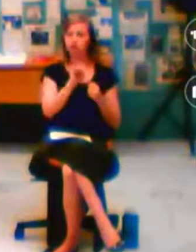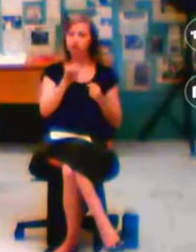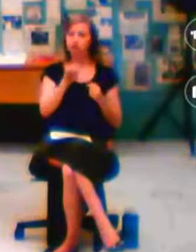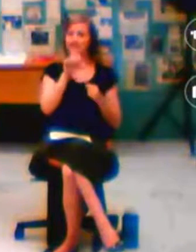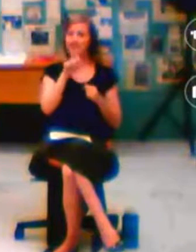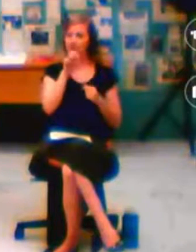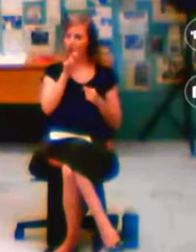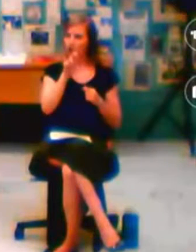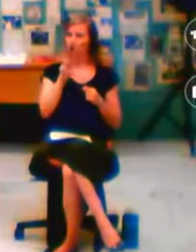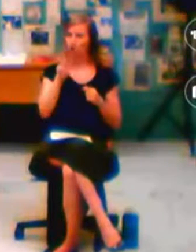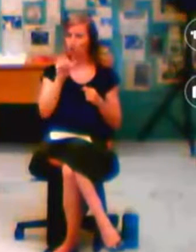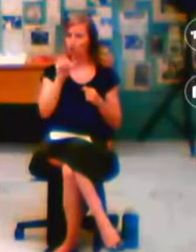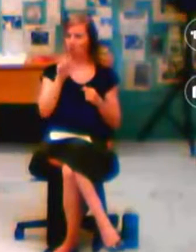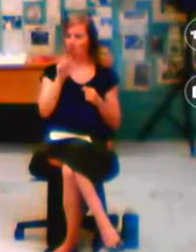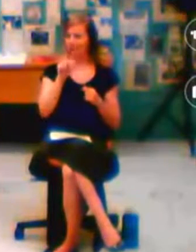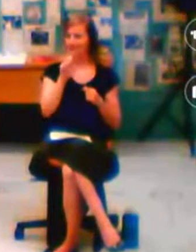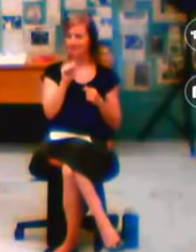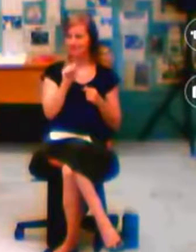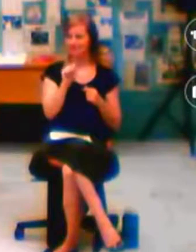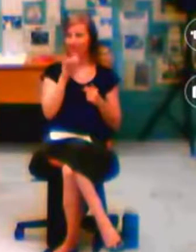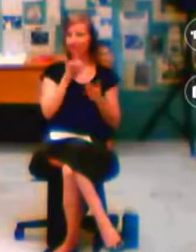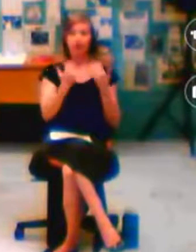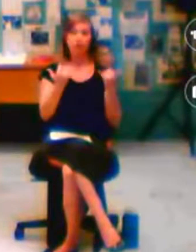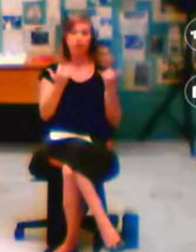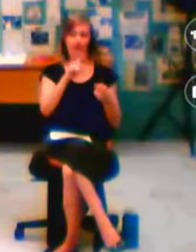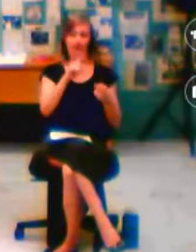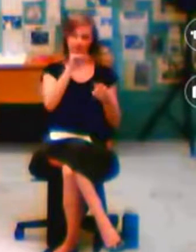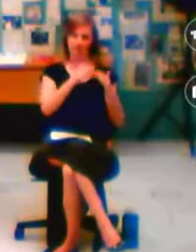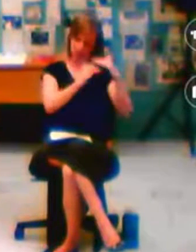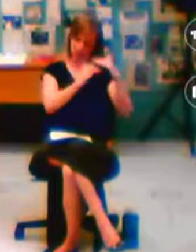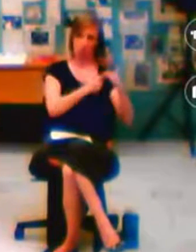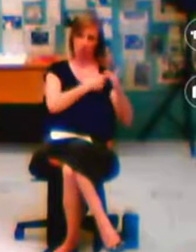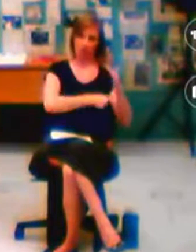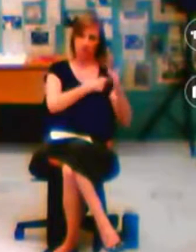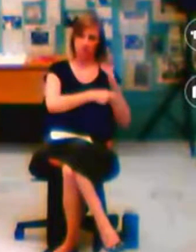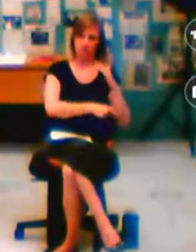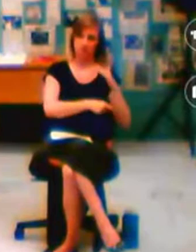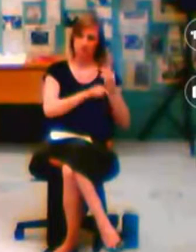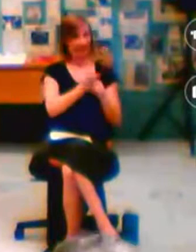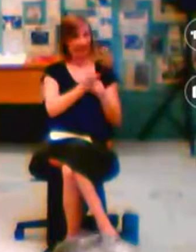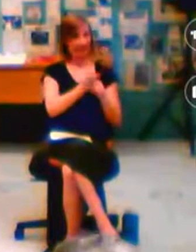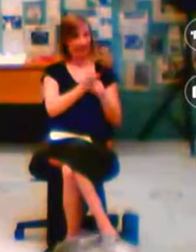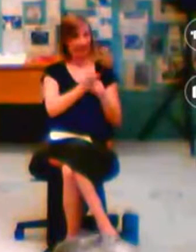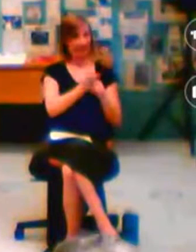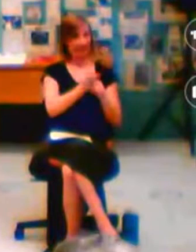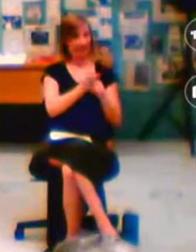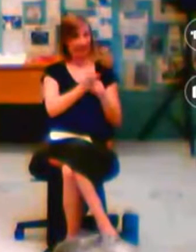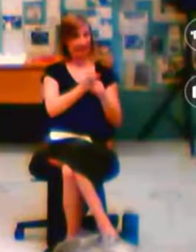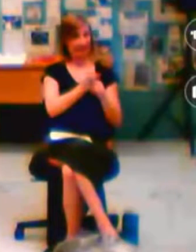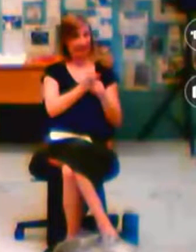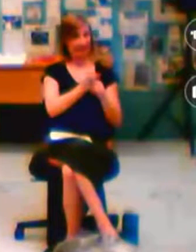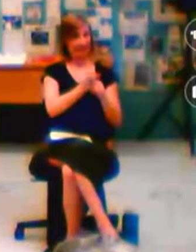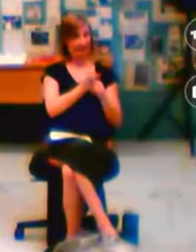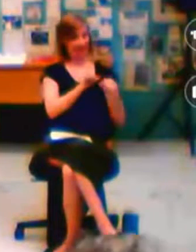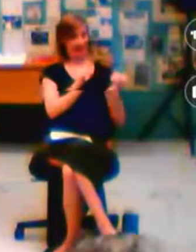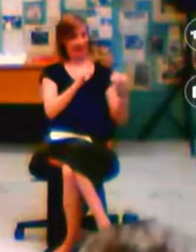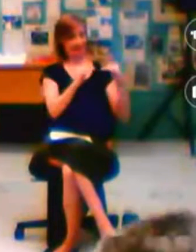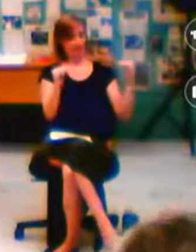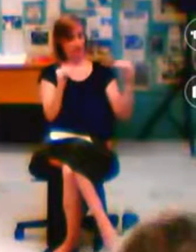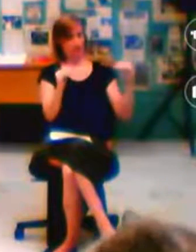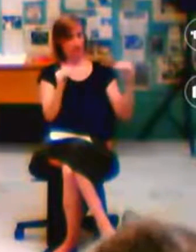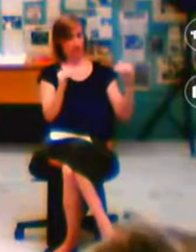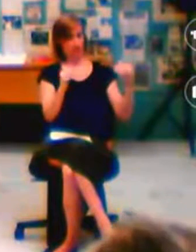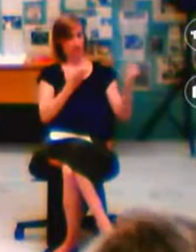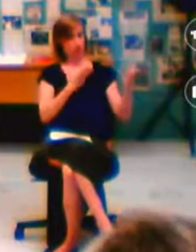care tourism into Colorado. It's unlikely that this board will pay commercial carrier rates, in which case you're back